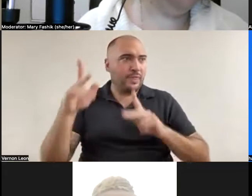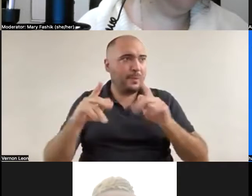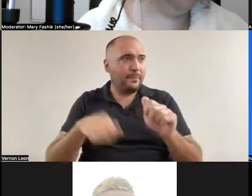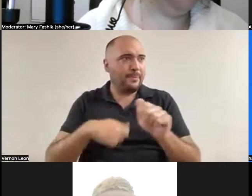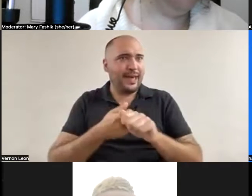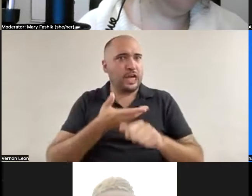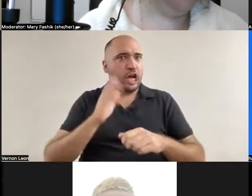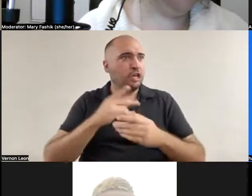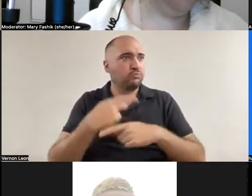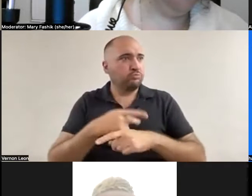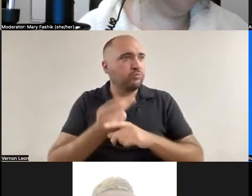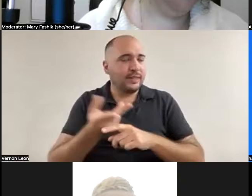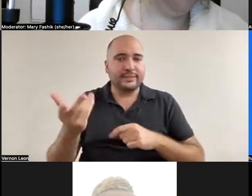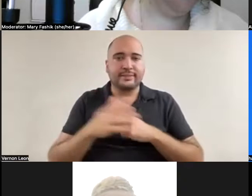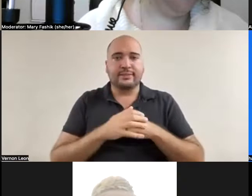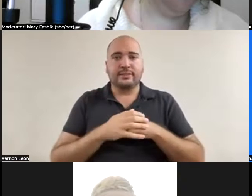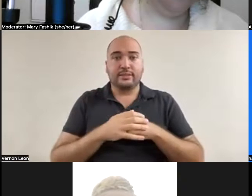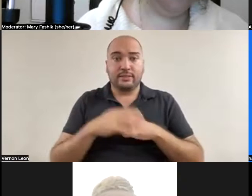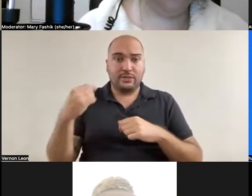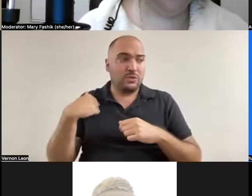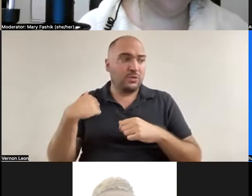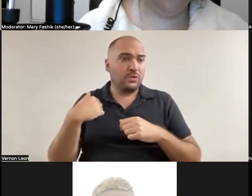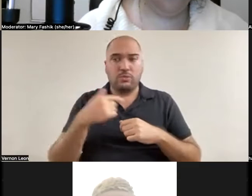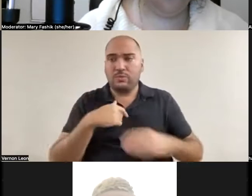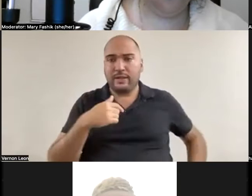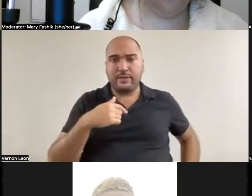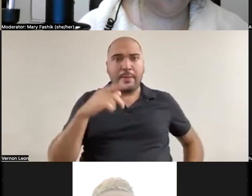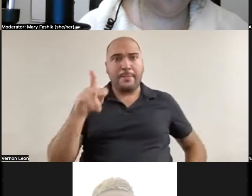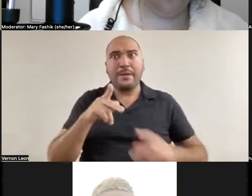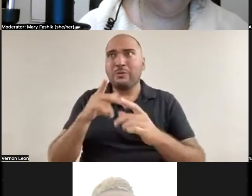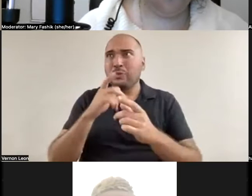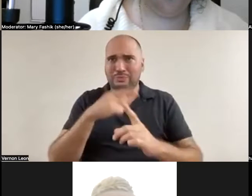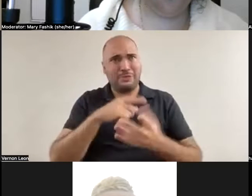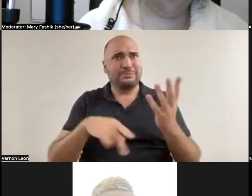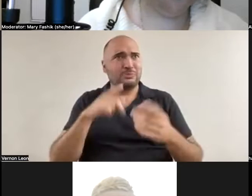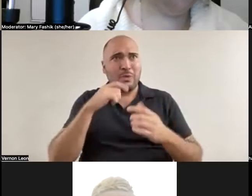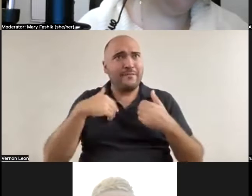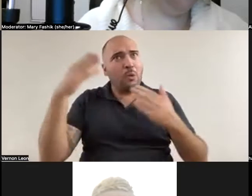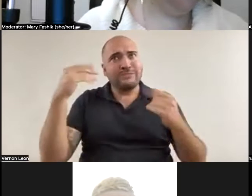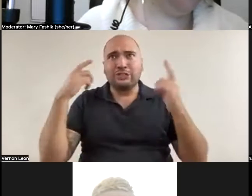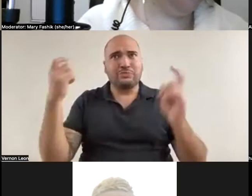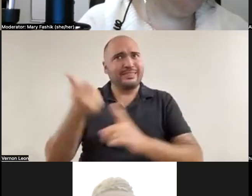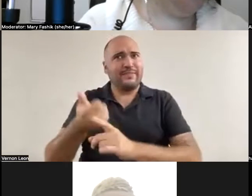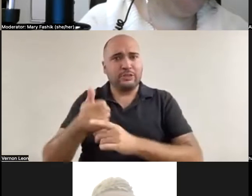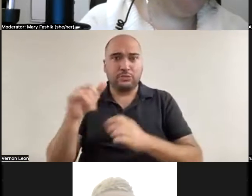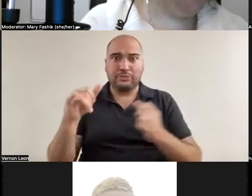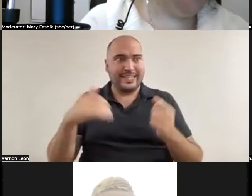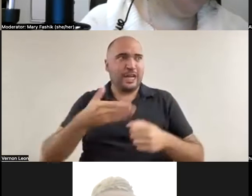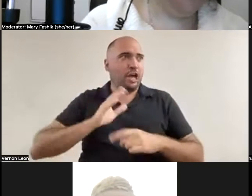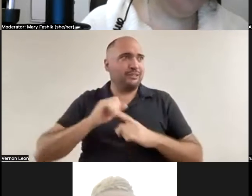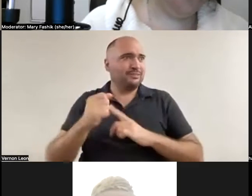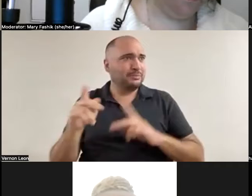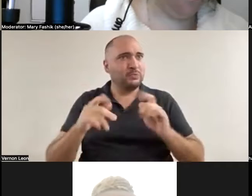our products, and they're people with hopes and dreams, and in our case they're people with disabilities,